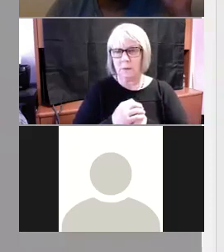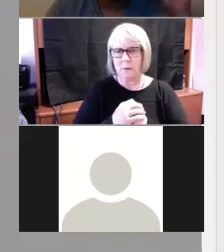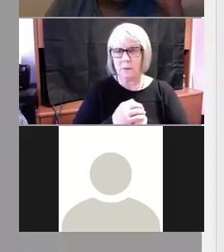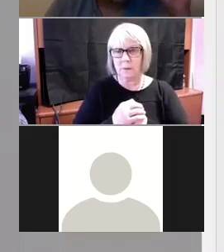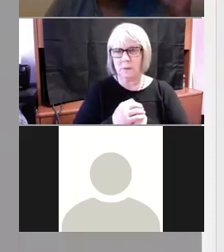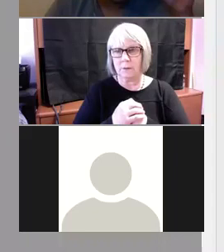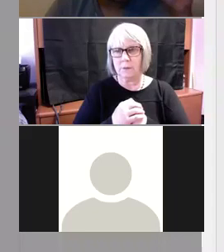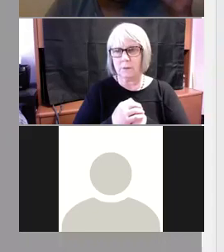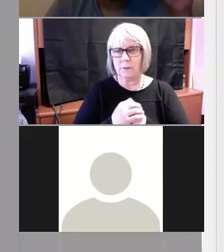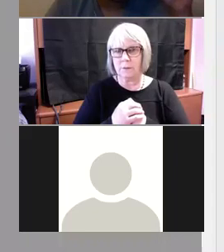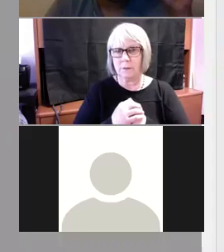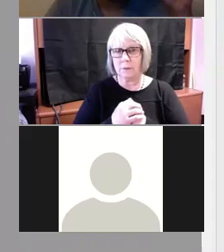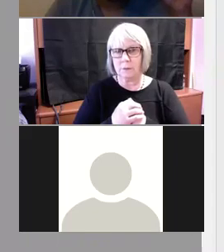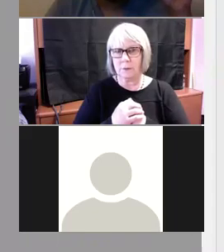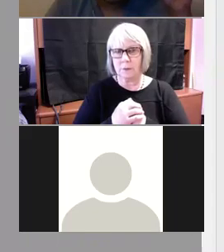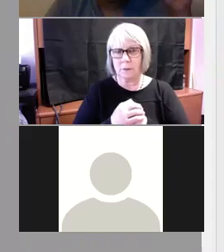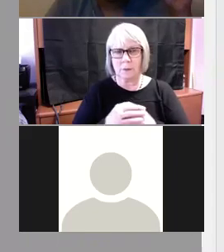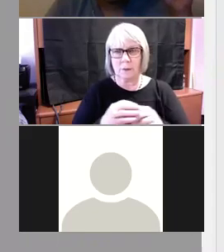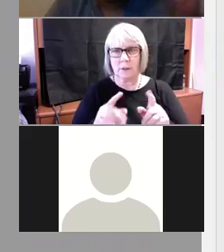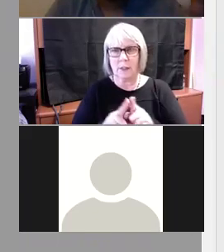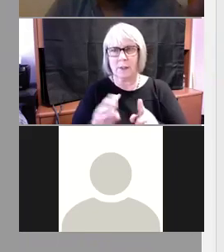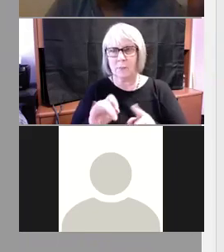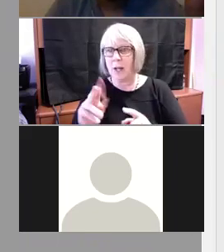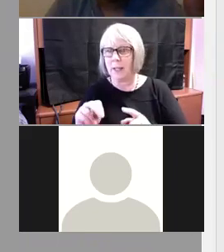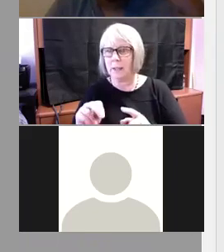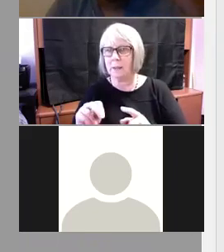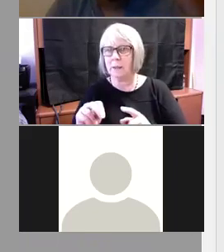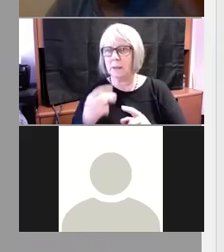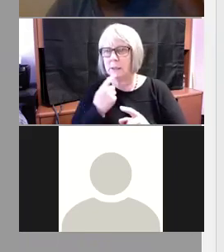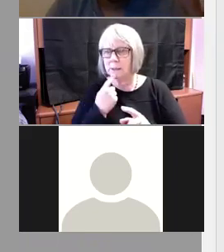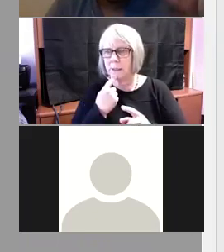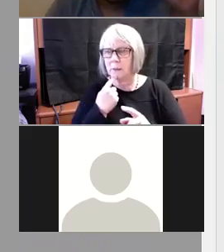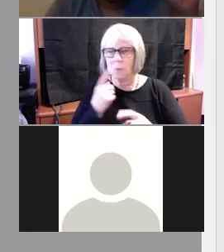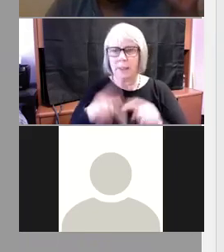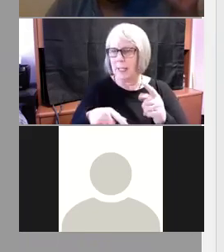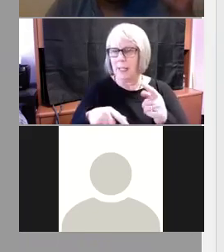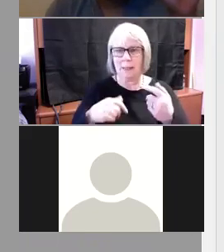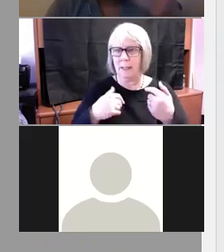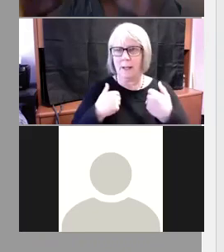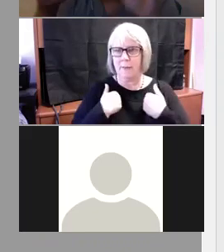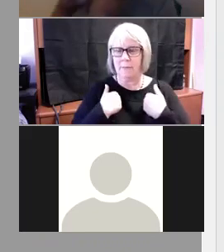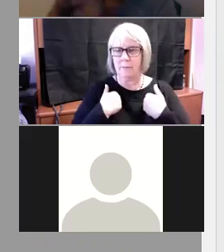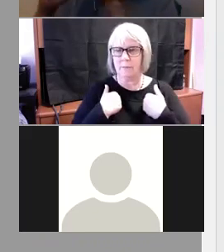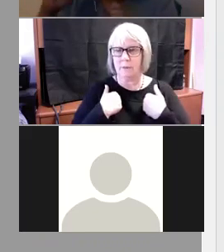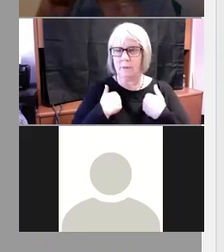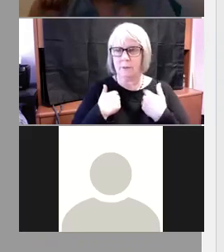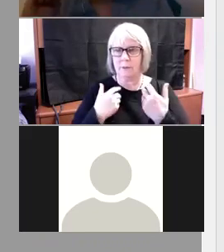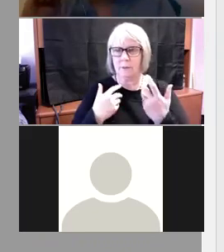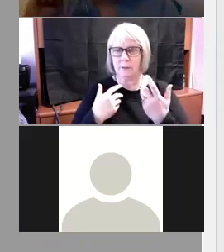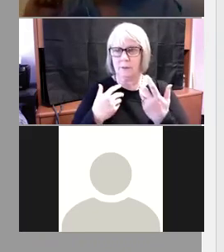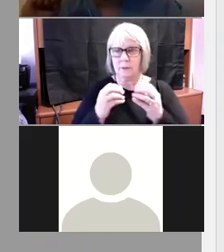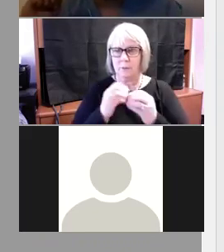Wait. As Brian Neese said, that we cannot have uh, uh, more